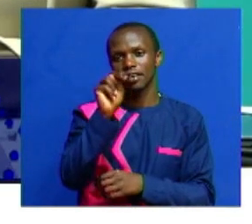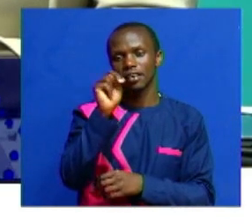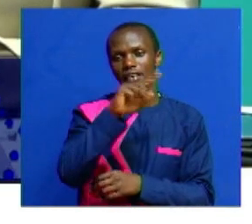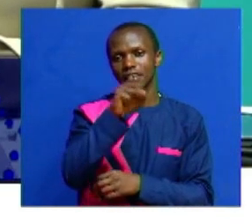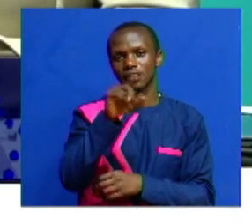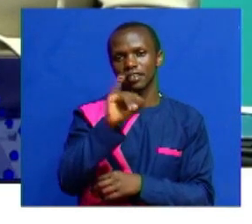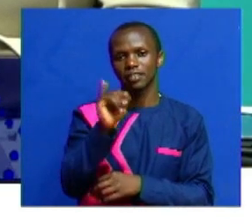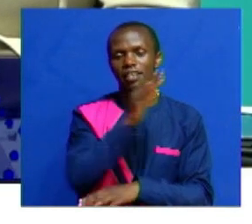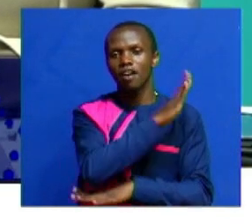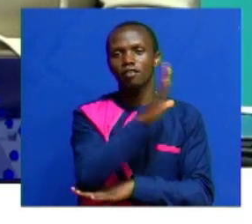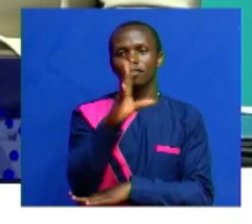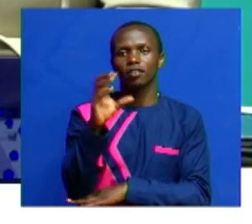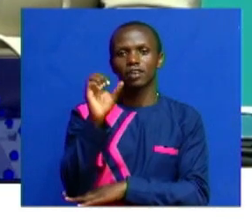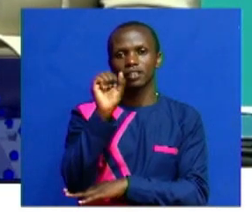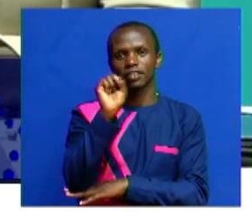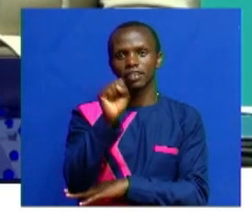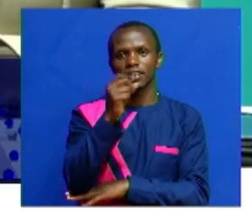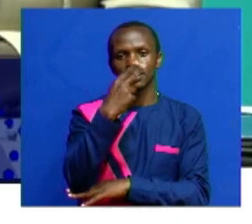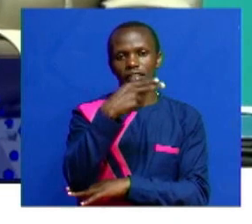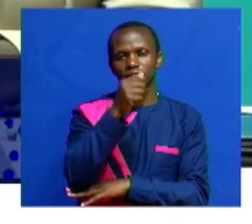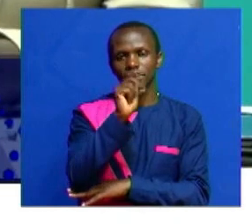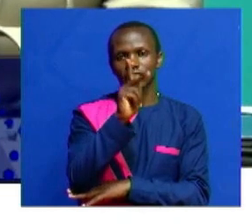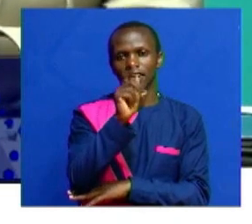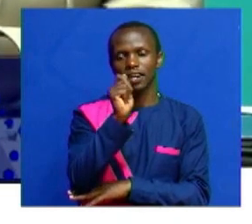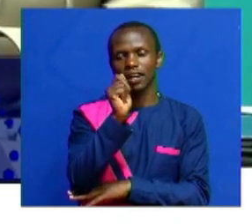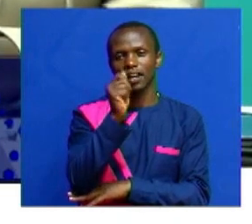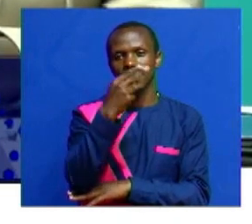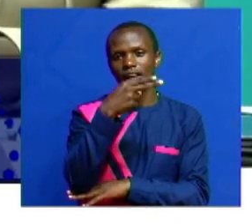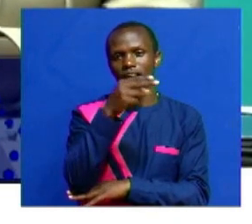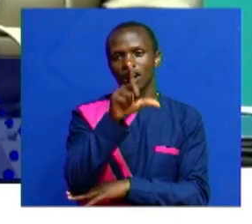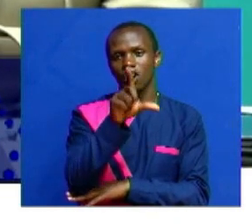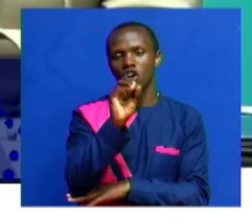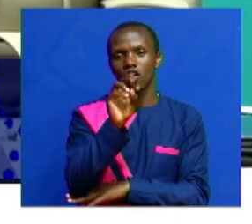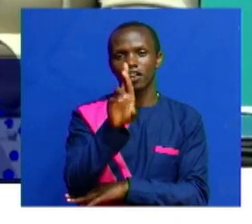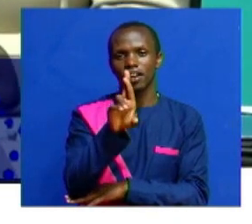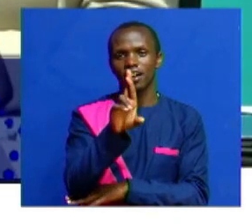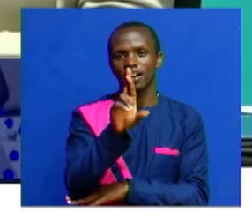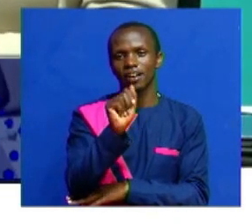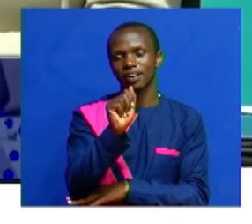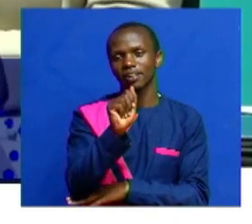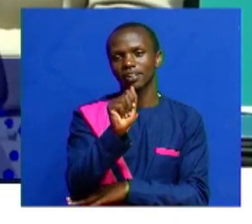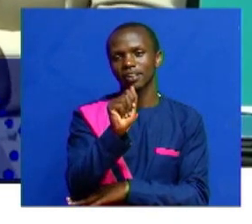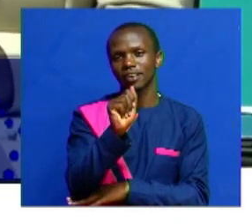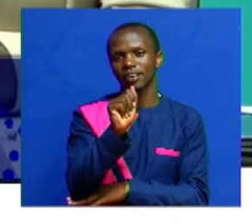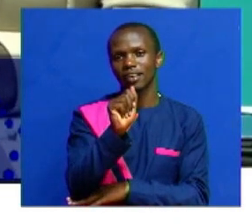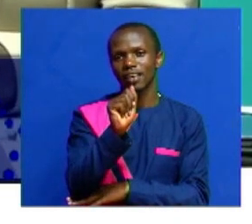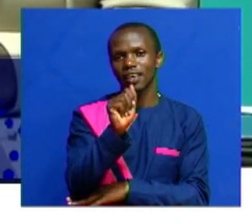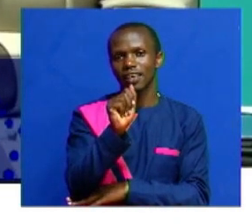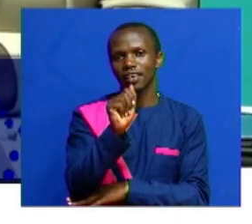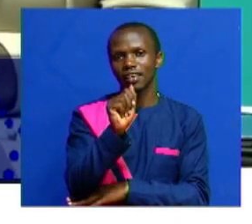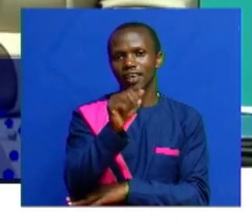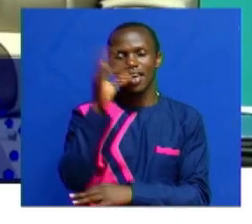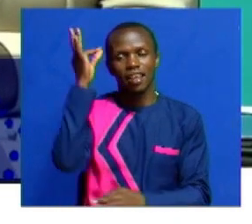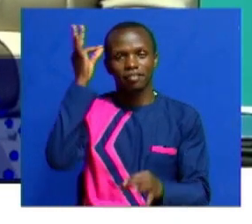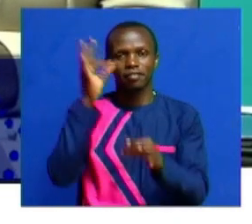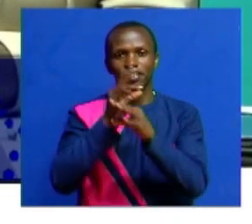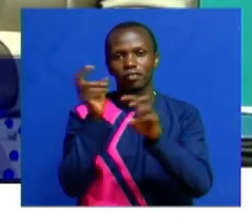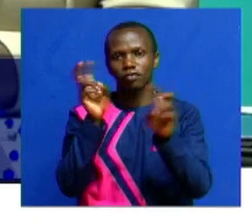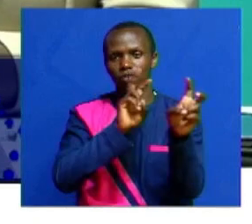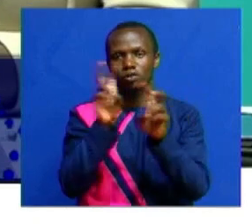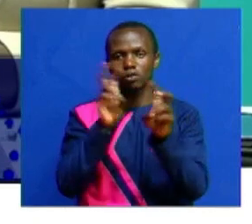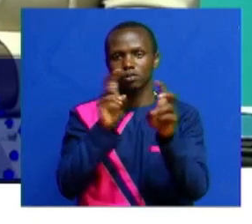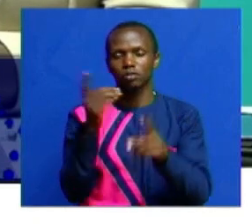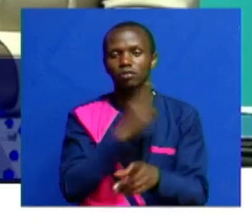Forest. A section of religious leaders have come out to strongly condemn the cultic act and urged faithfuls to be vigilant to their